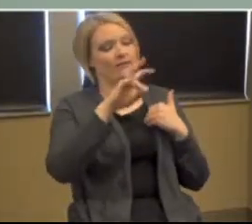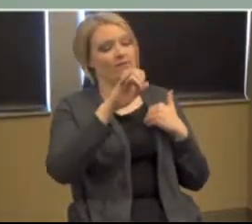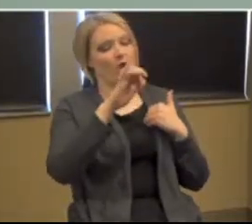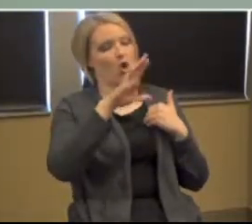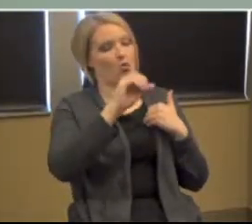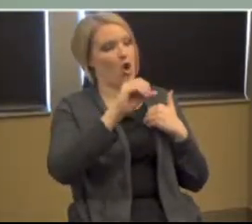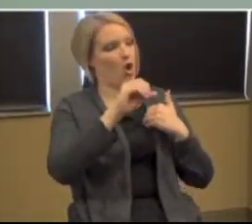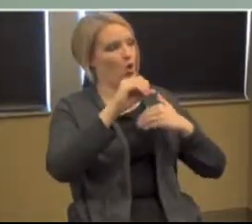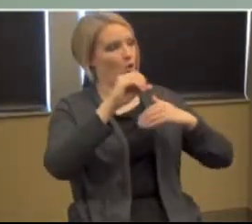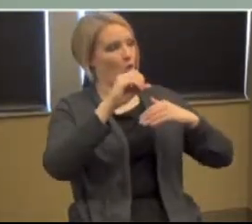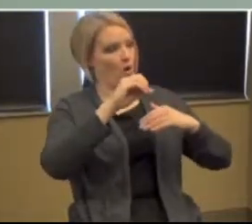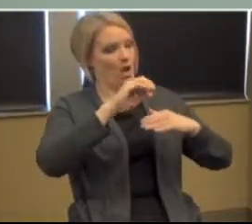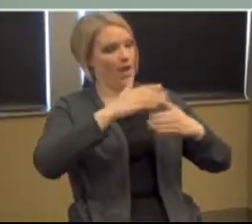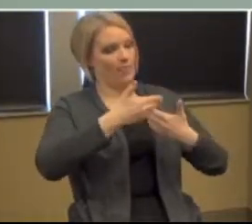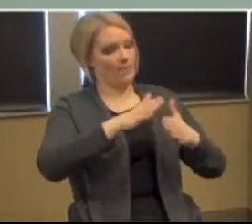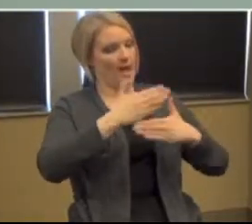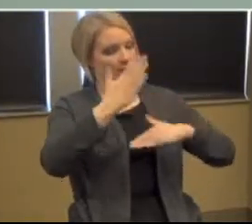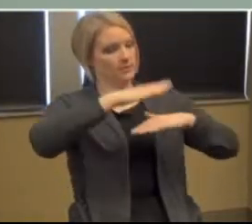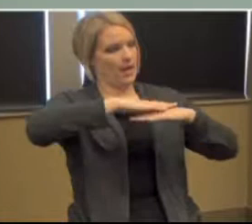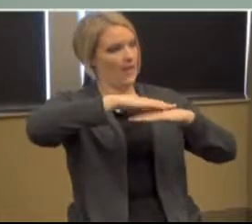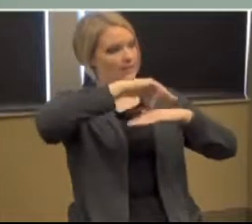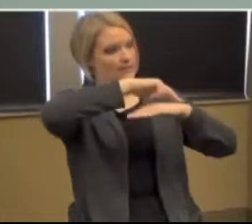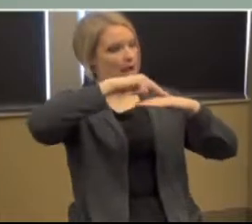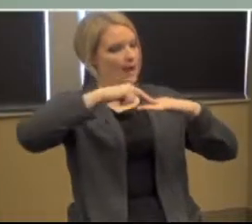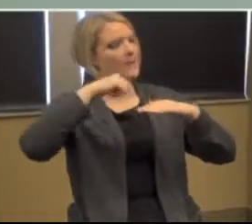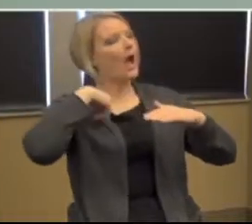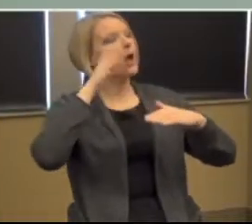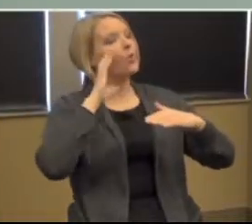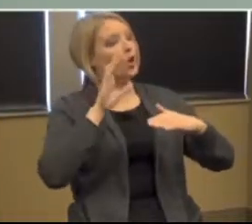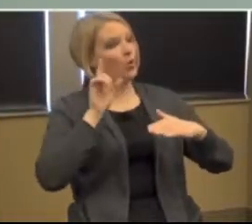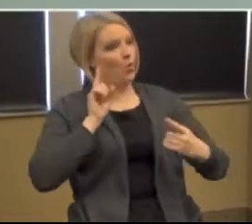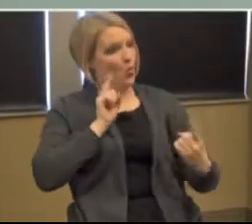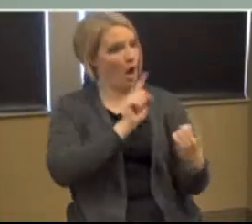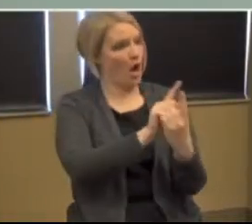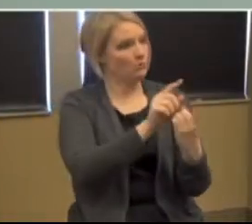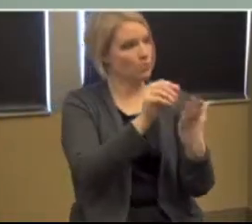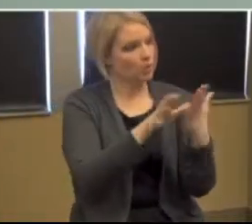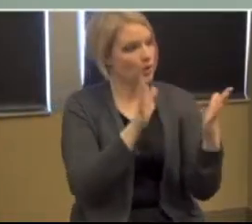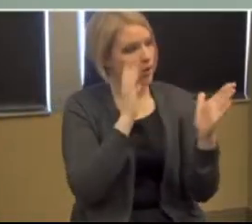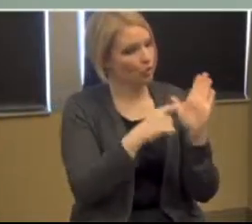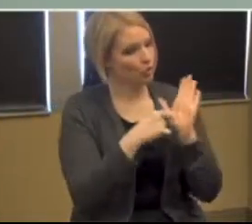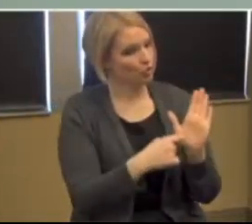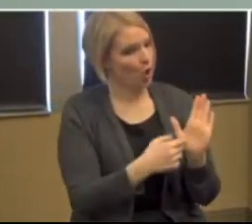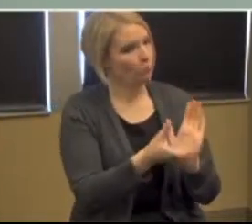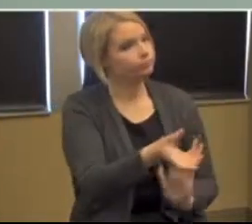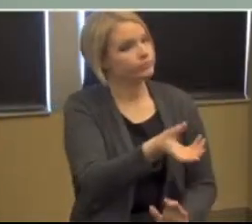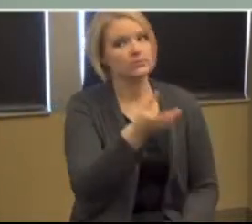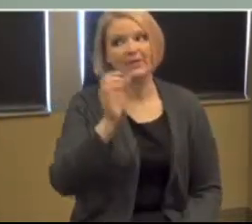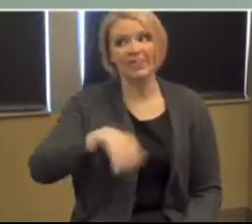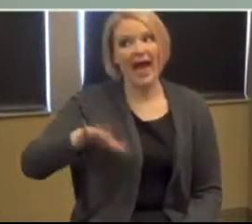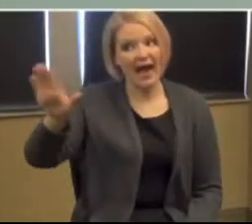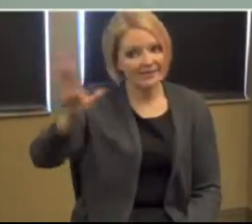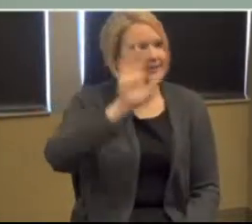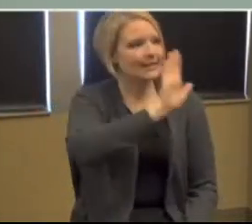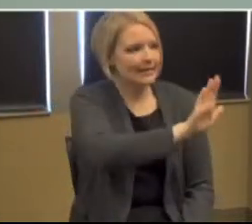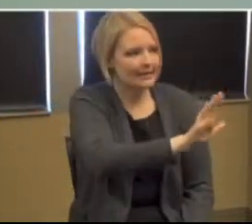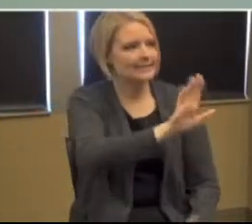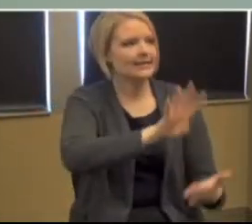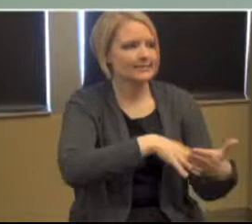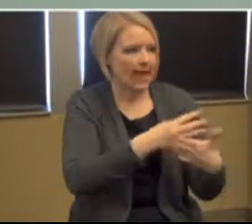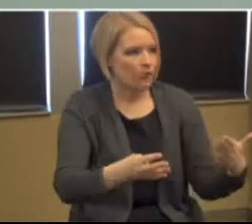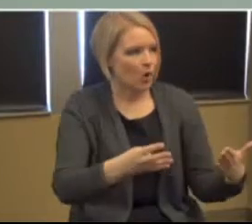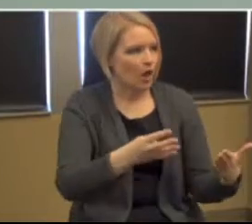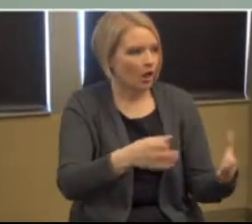top of it, and I'll walk to the student and I will present them with the schedule. This is his schedule. They'll take